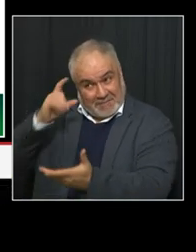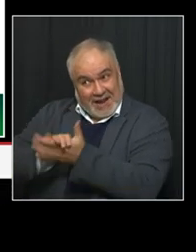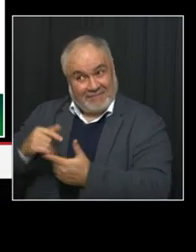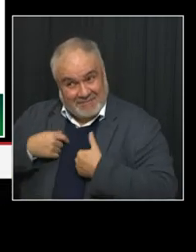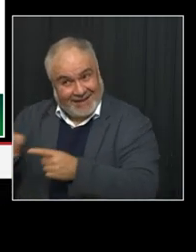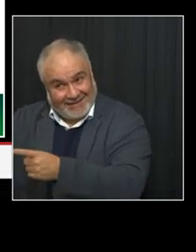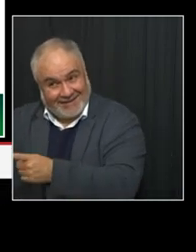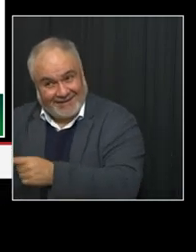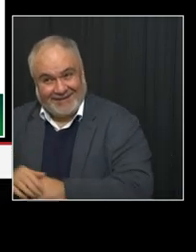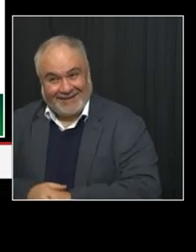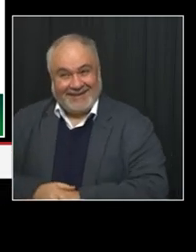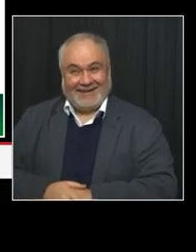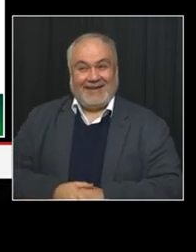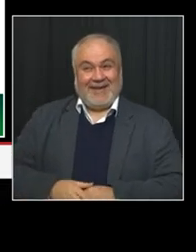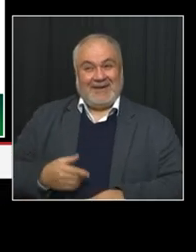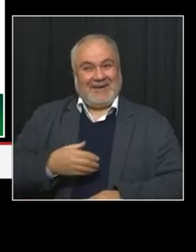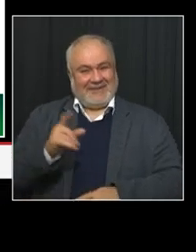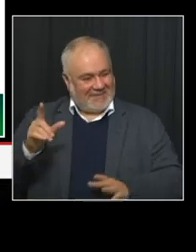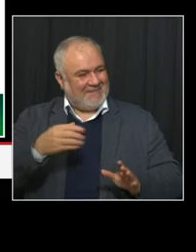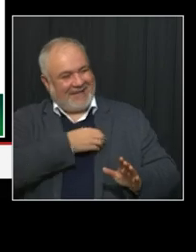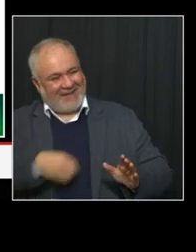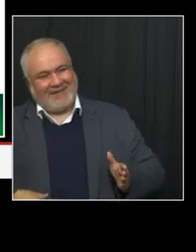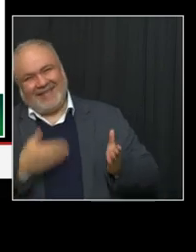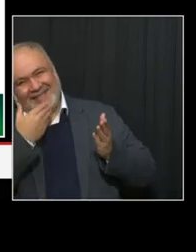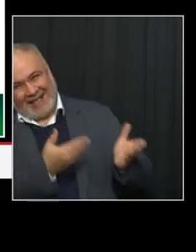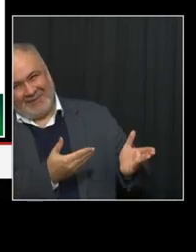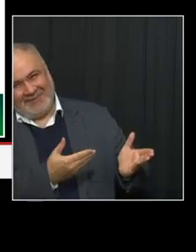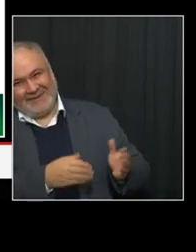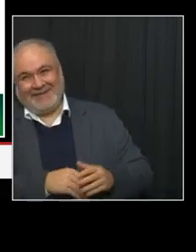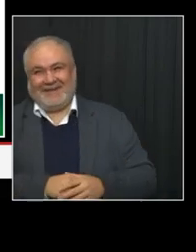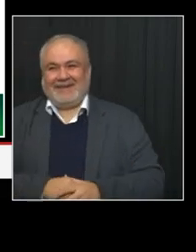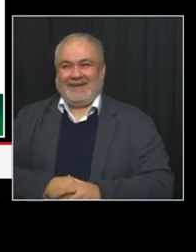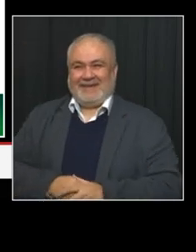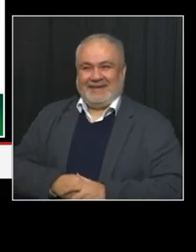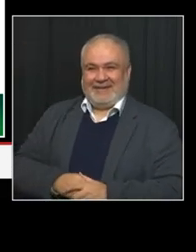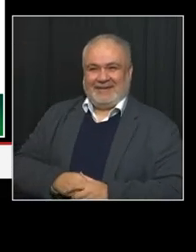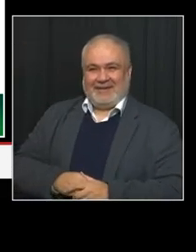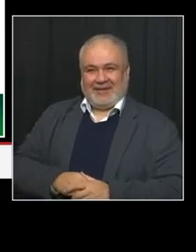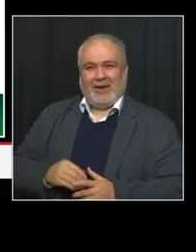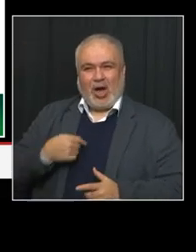comment, that participating and staying active